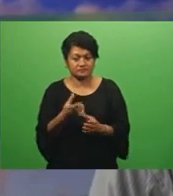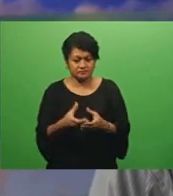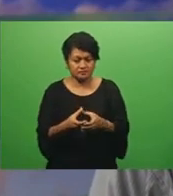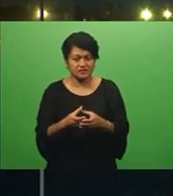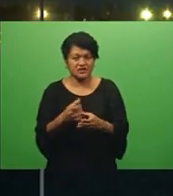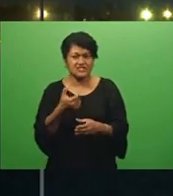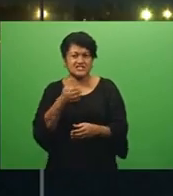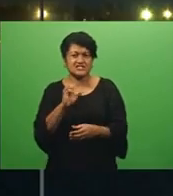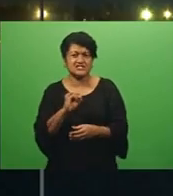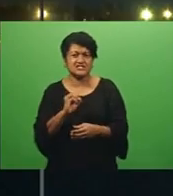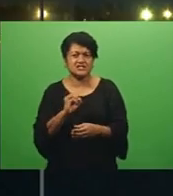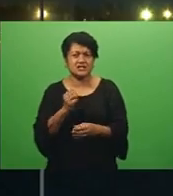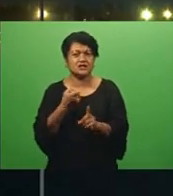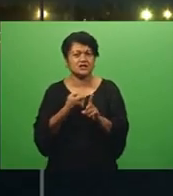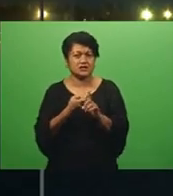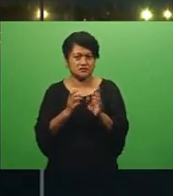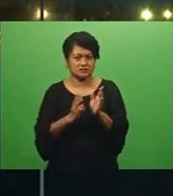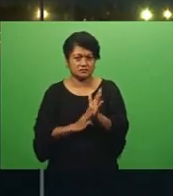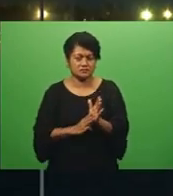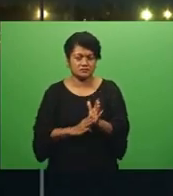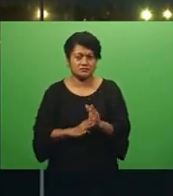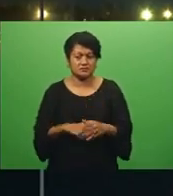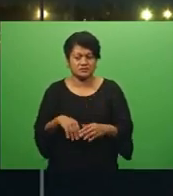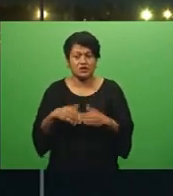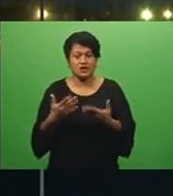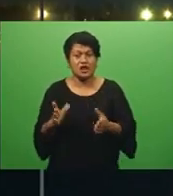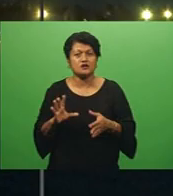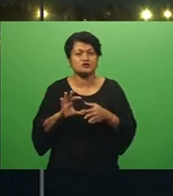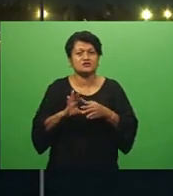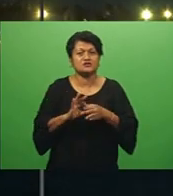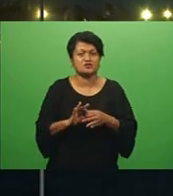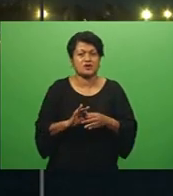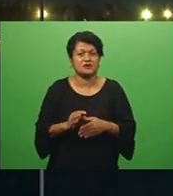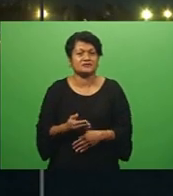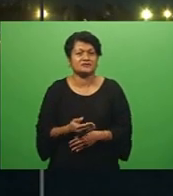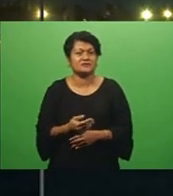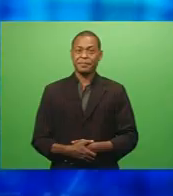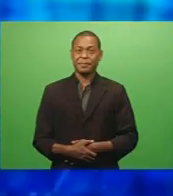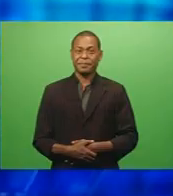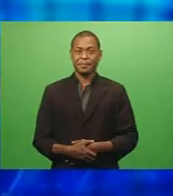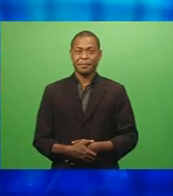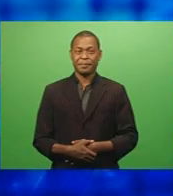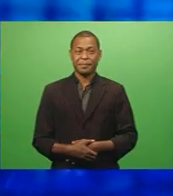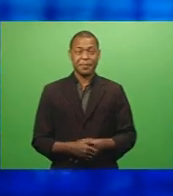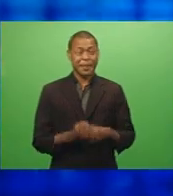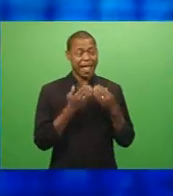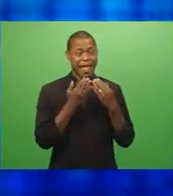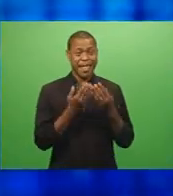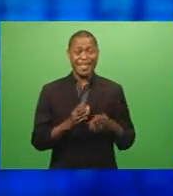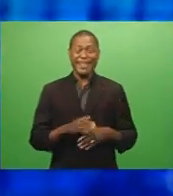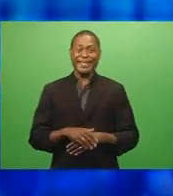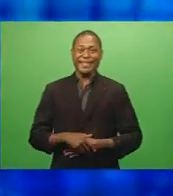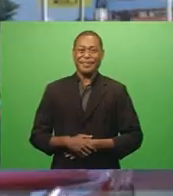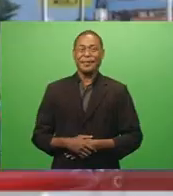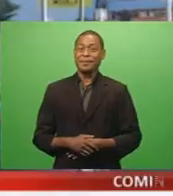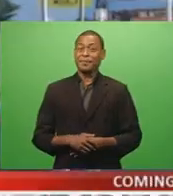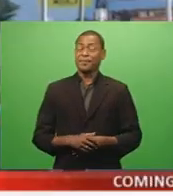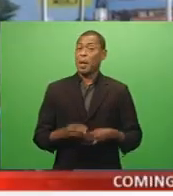kilometers. And now we join Whitney with tonight's business report. Thanks, Edwin. Coming up in business